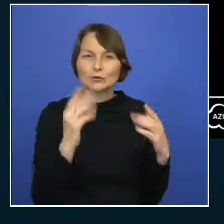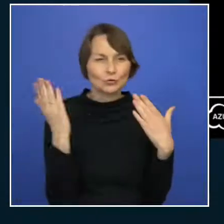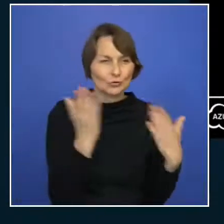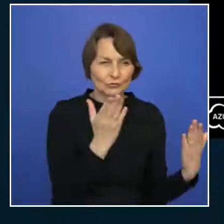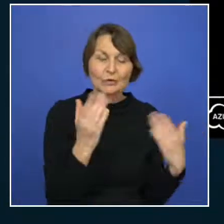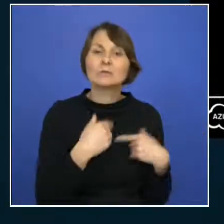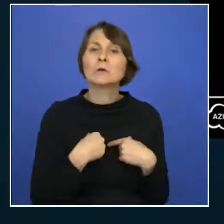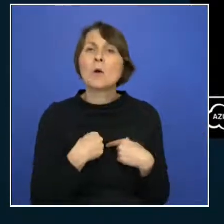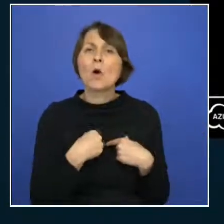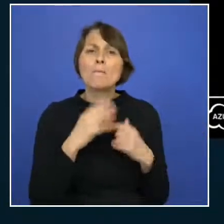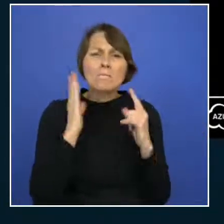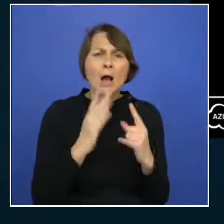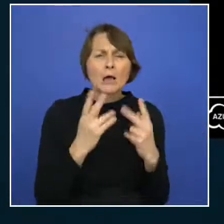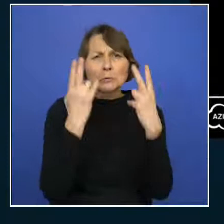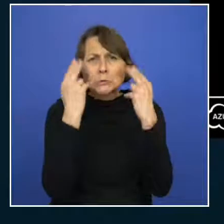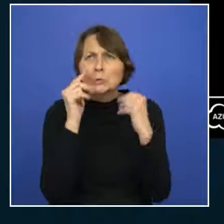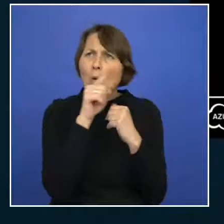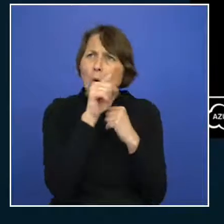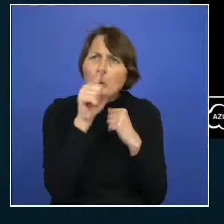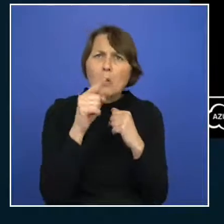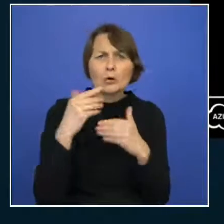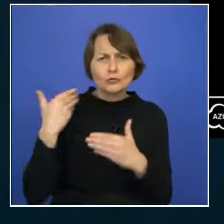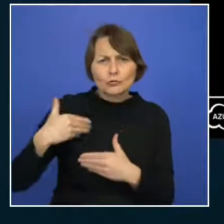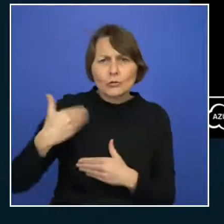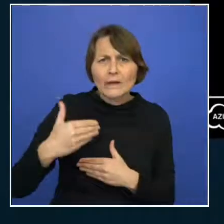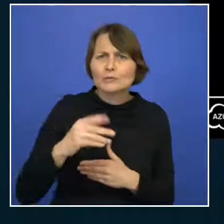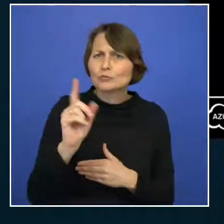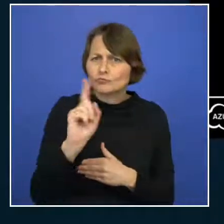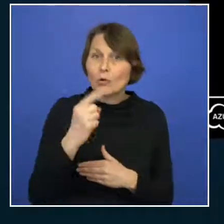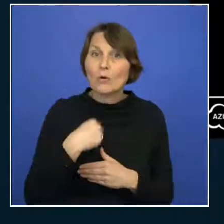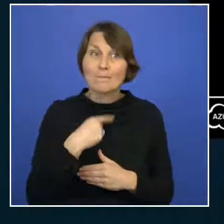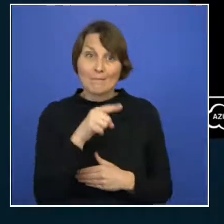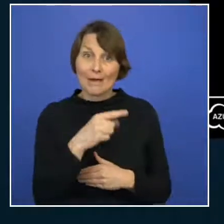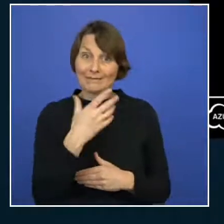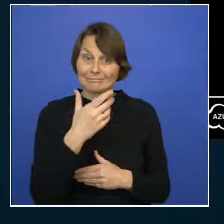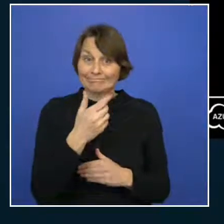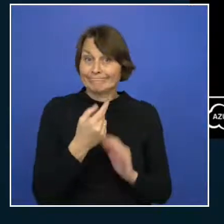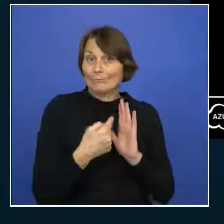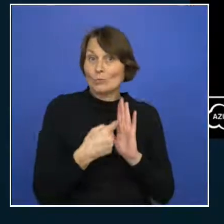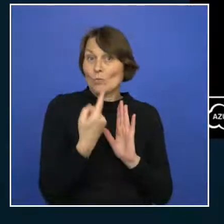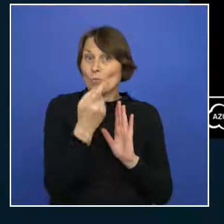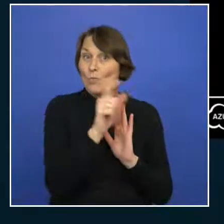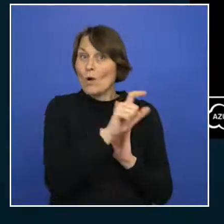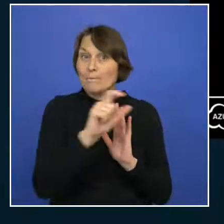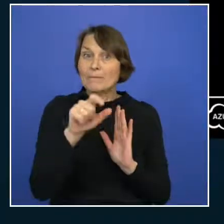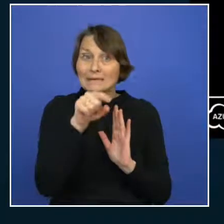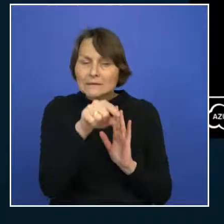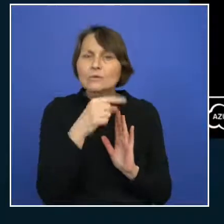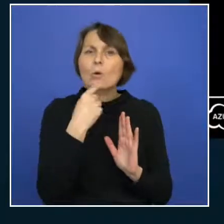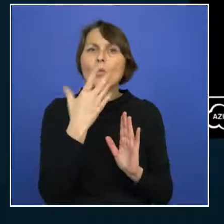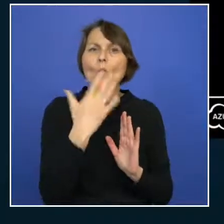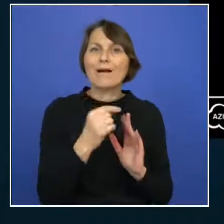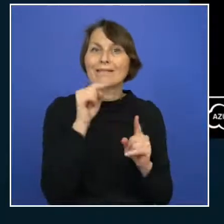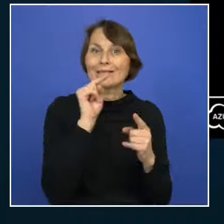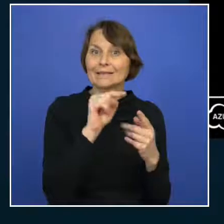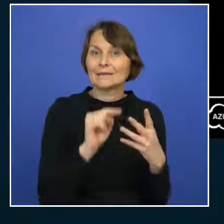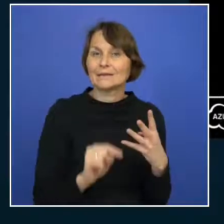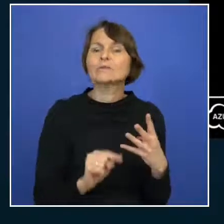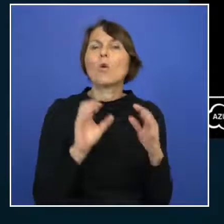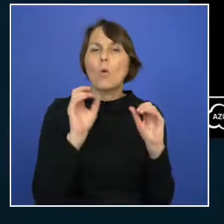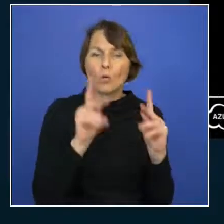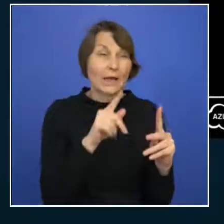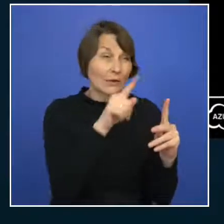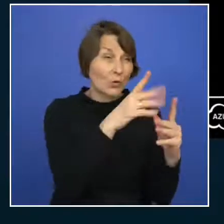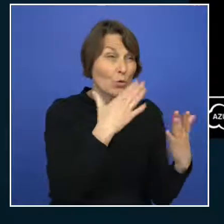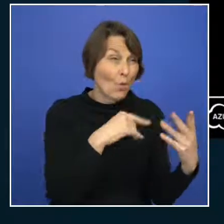right services based on the business requirements that we have for our users. So this means that if